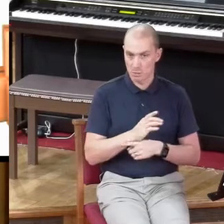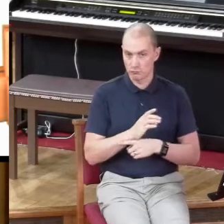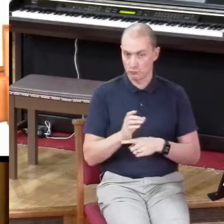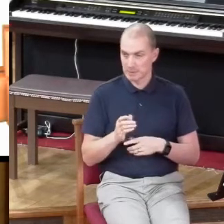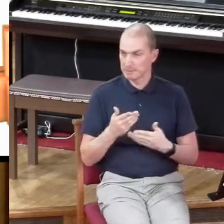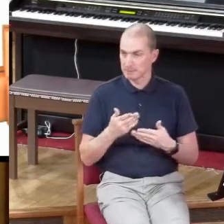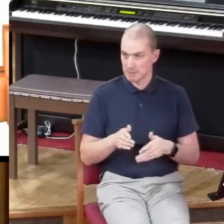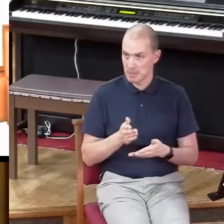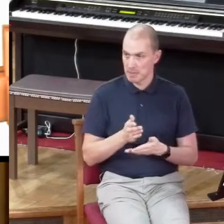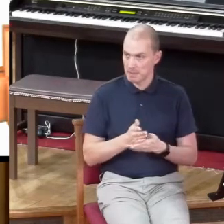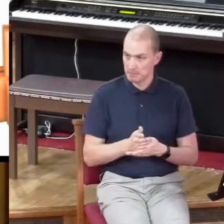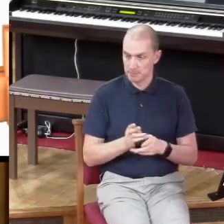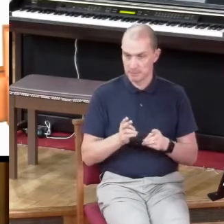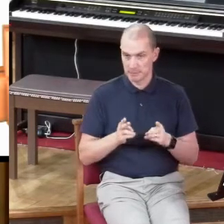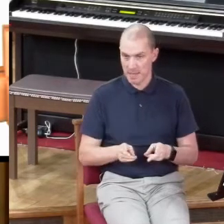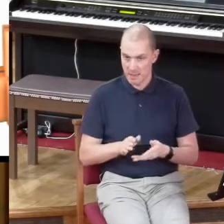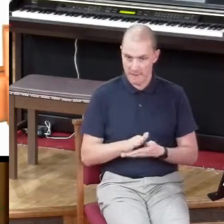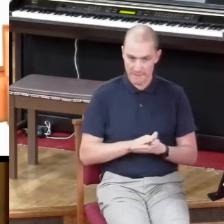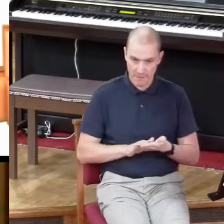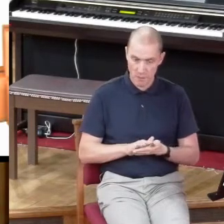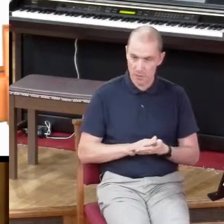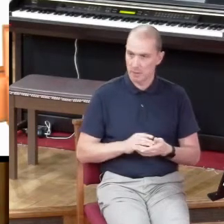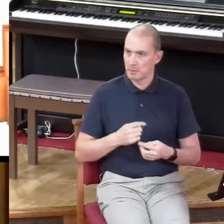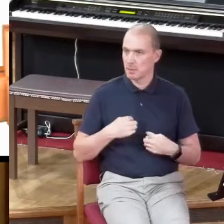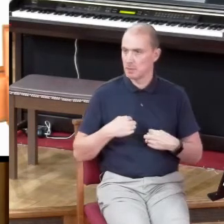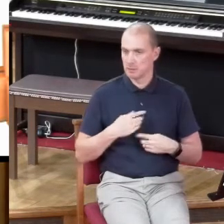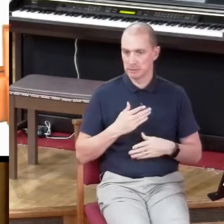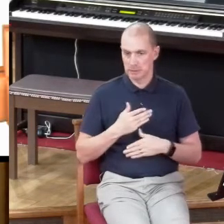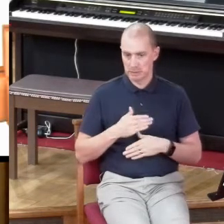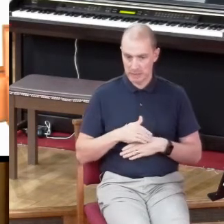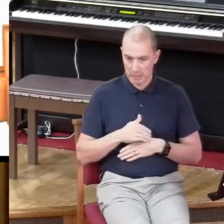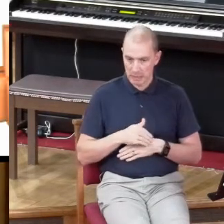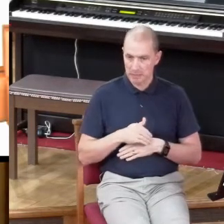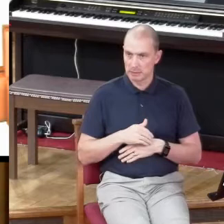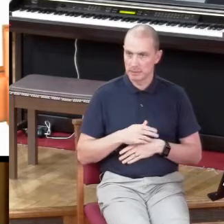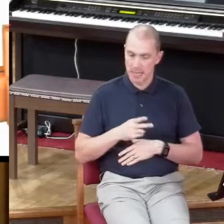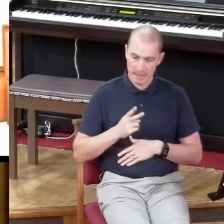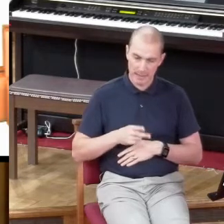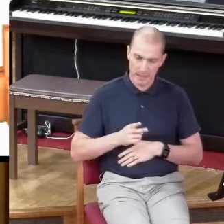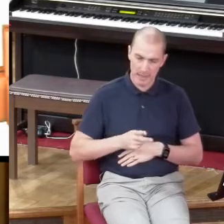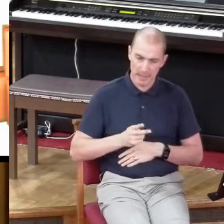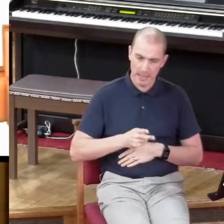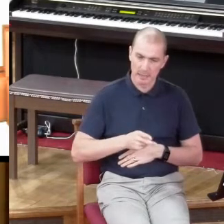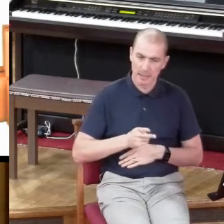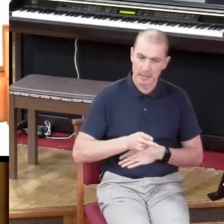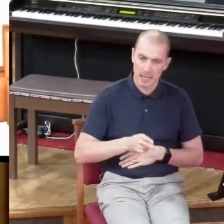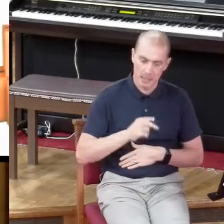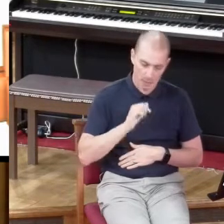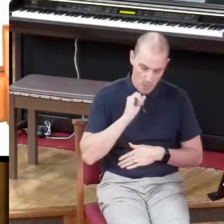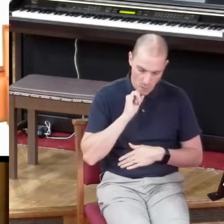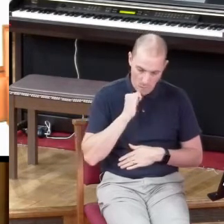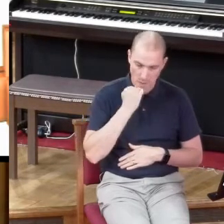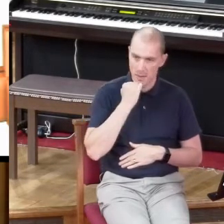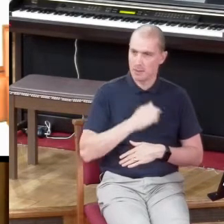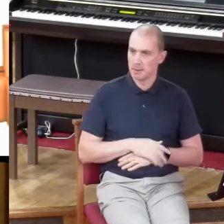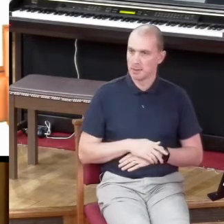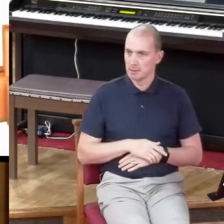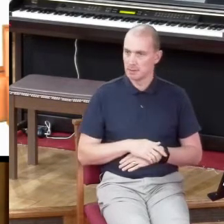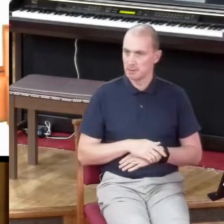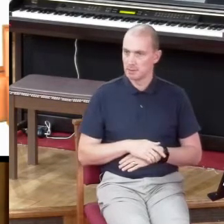sins, all of them and every one of them, over and over again, if need be. And if that's not true, then why do we